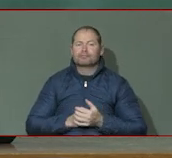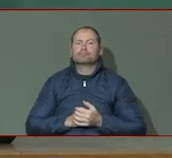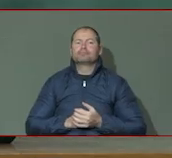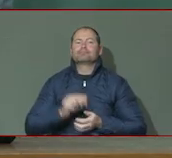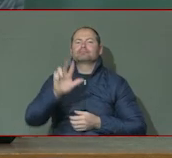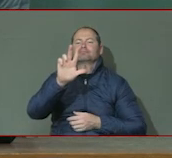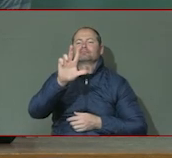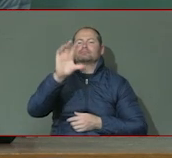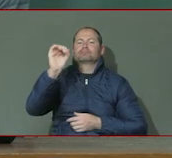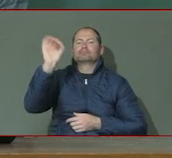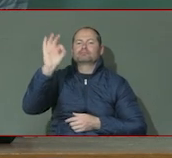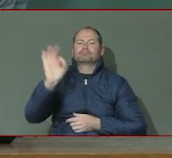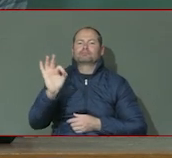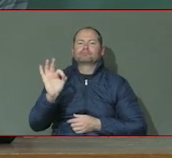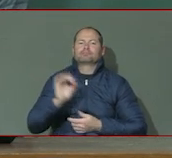80%.